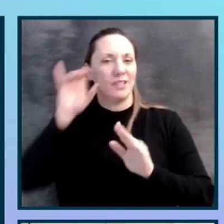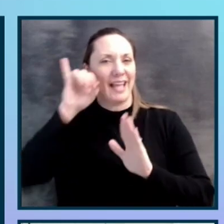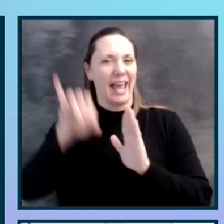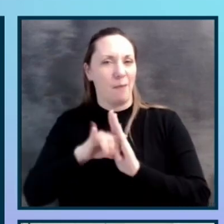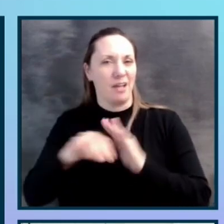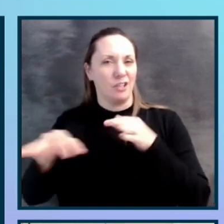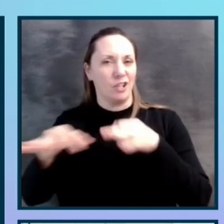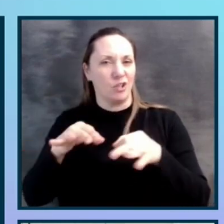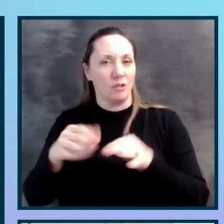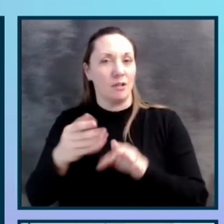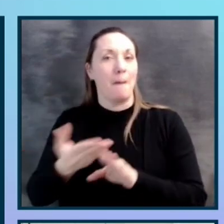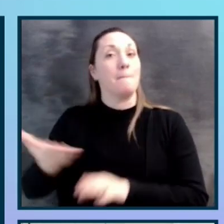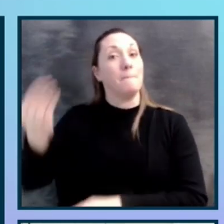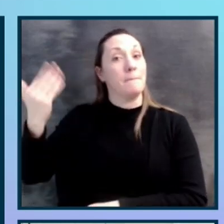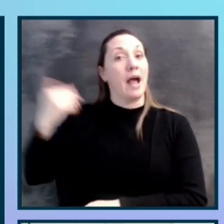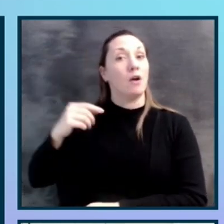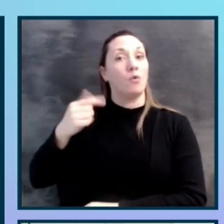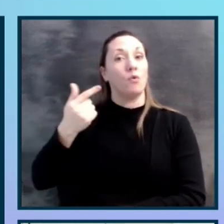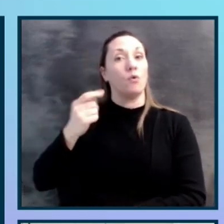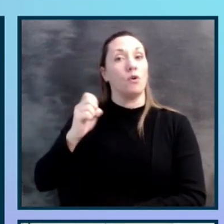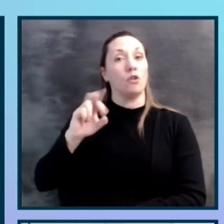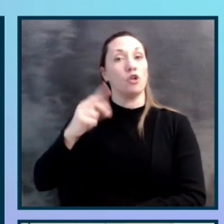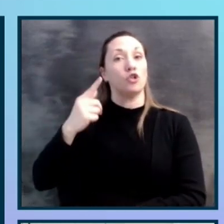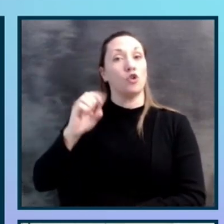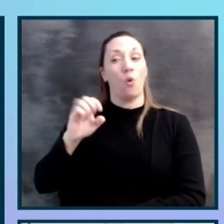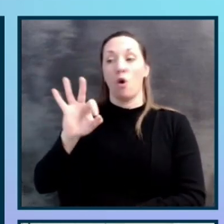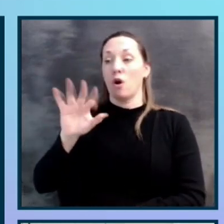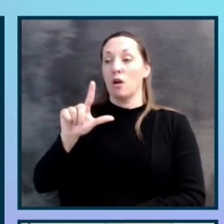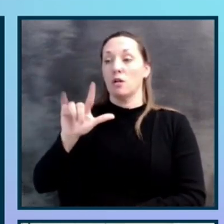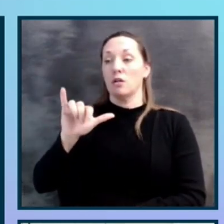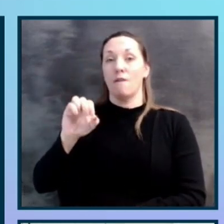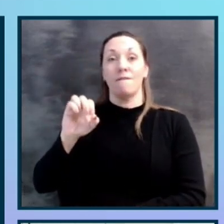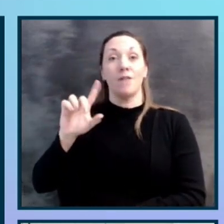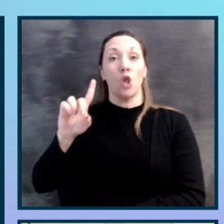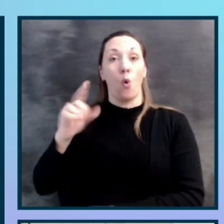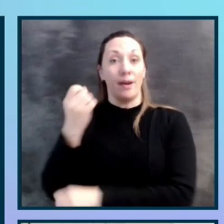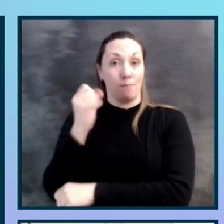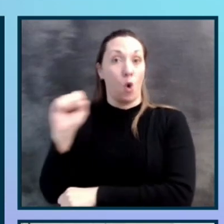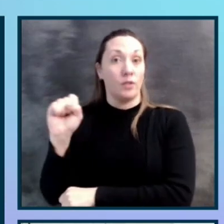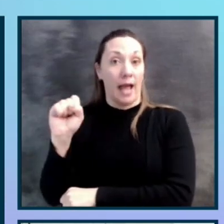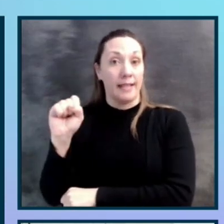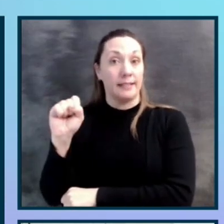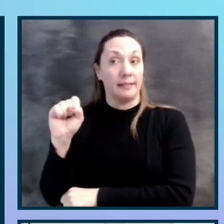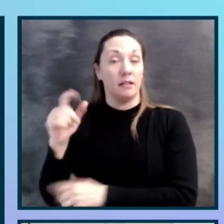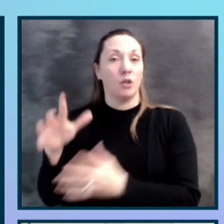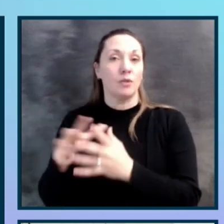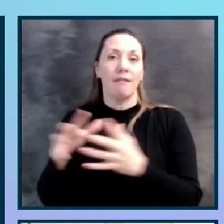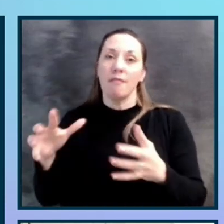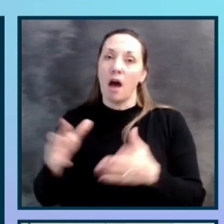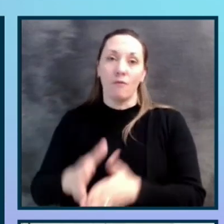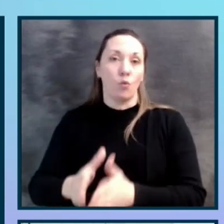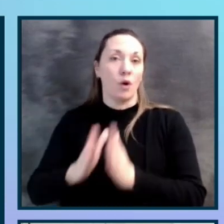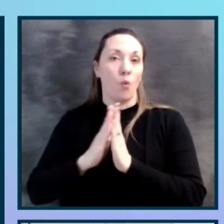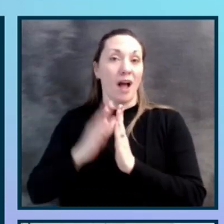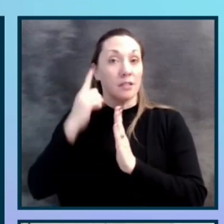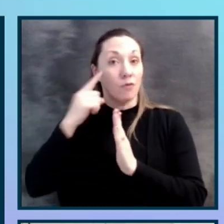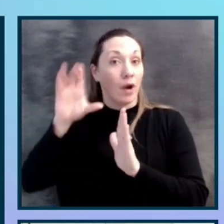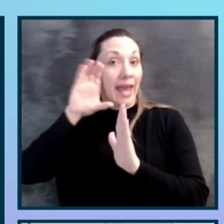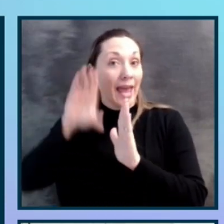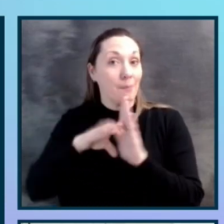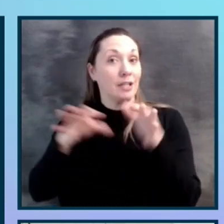Floyd protests were happening, there were a lot of requests for image descriptions